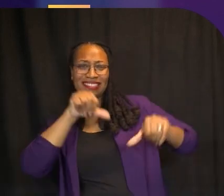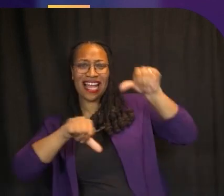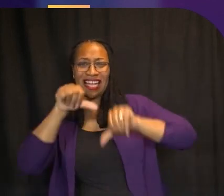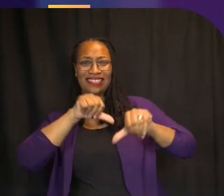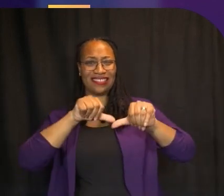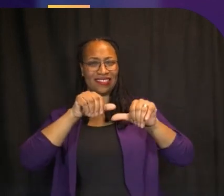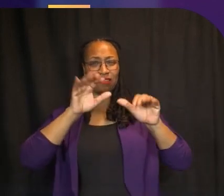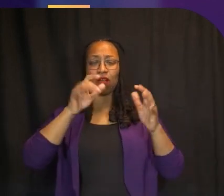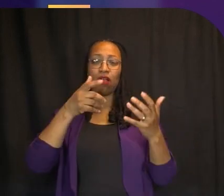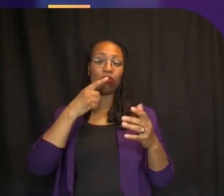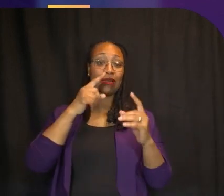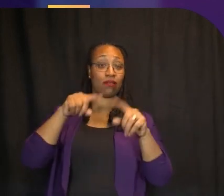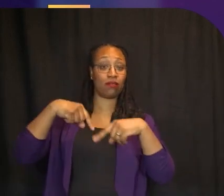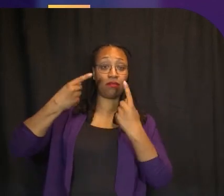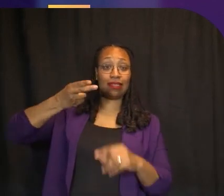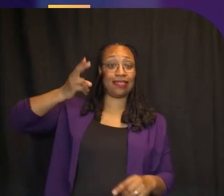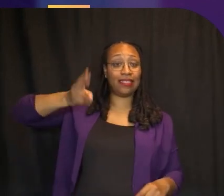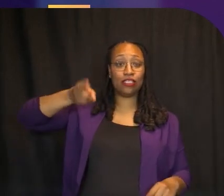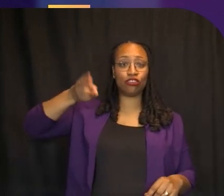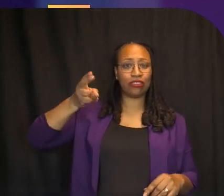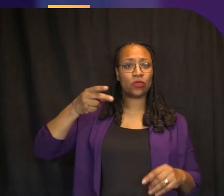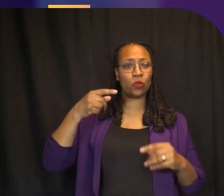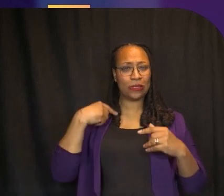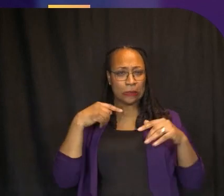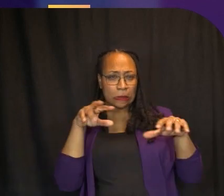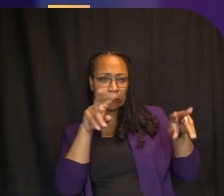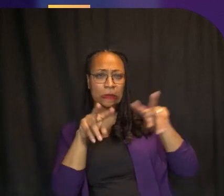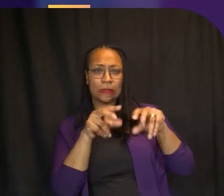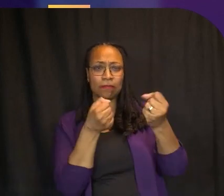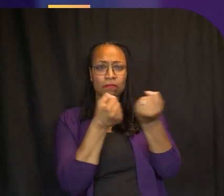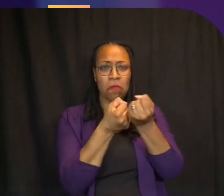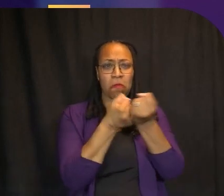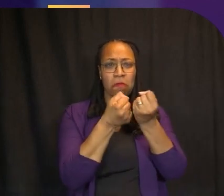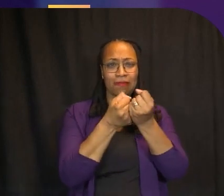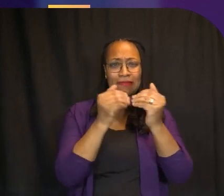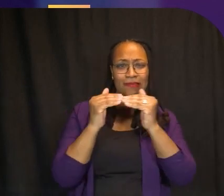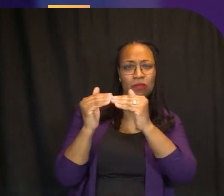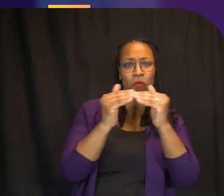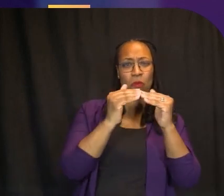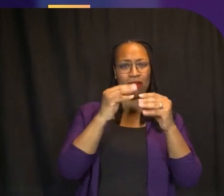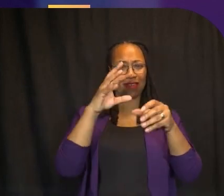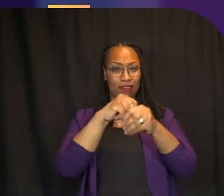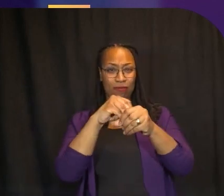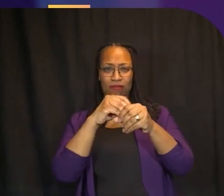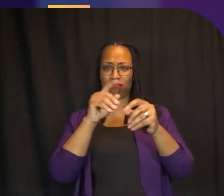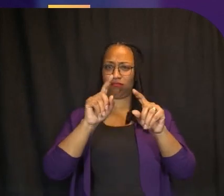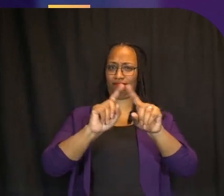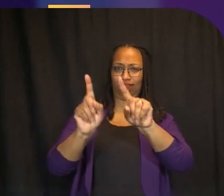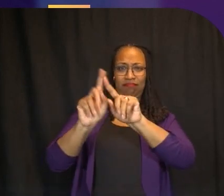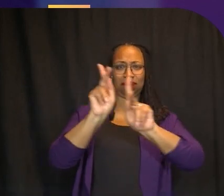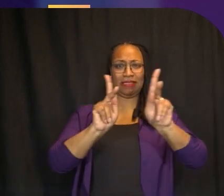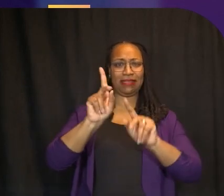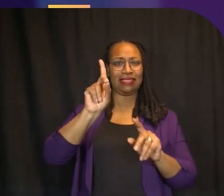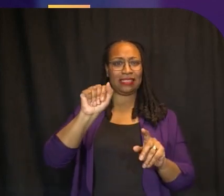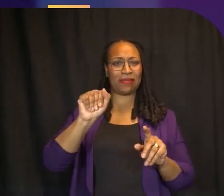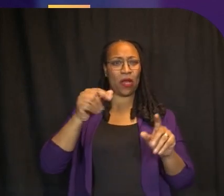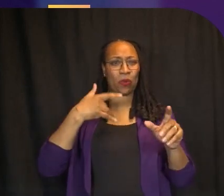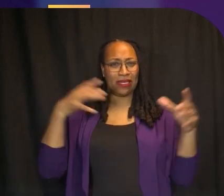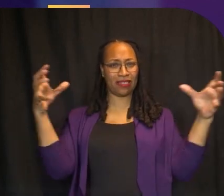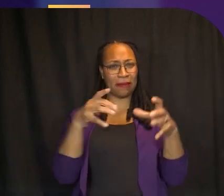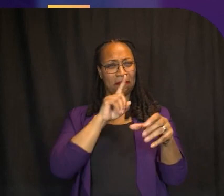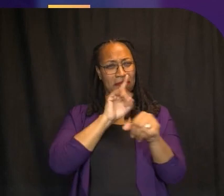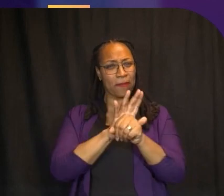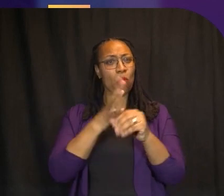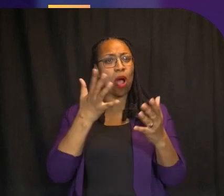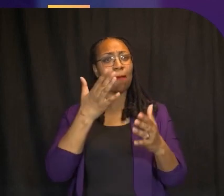pillars: better workplace, better science, and better world. We have kept our strategy simple and yet powerfully linked